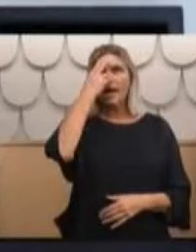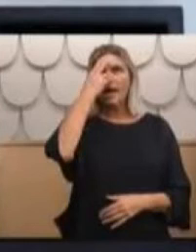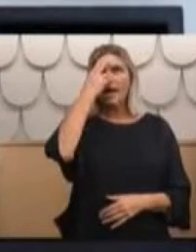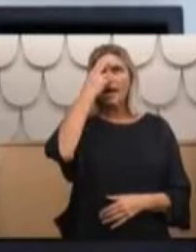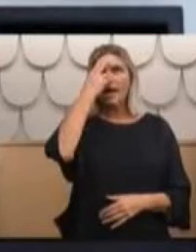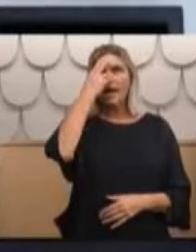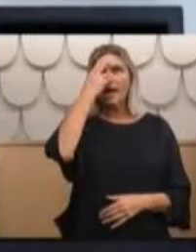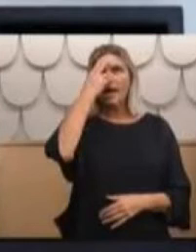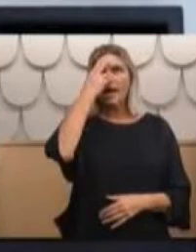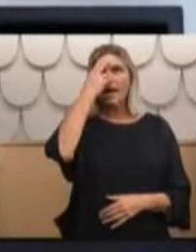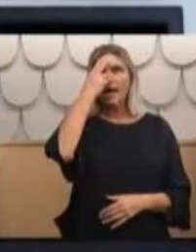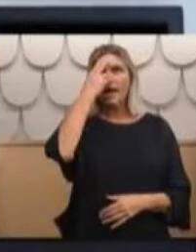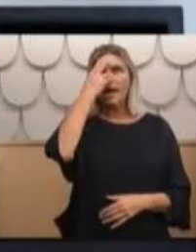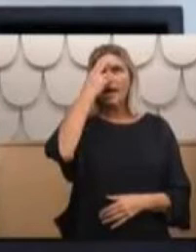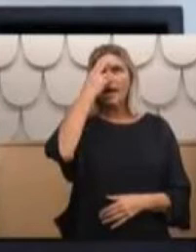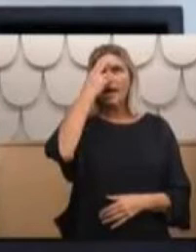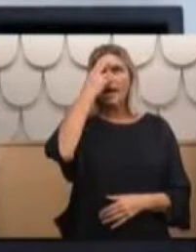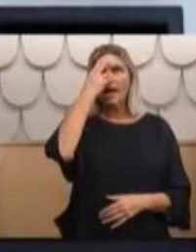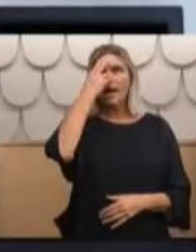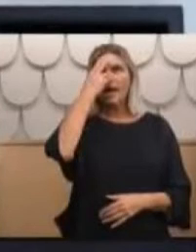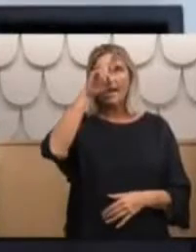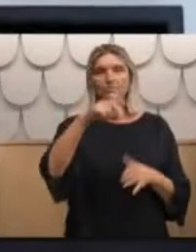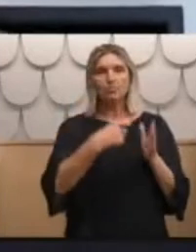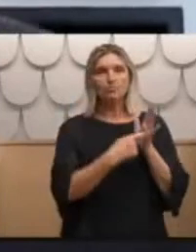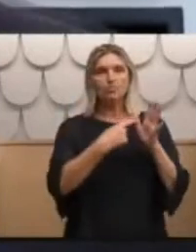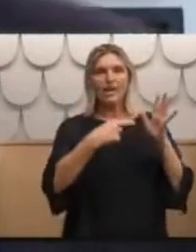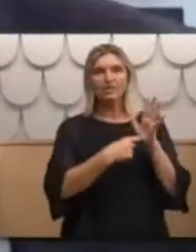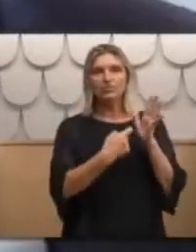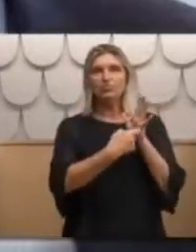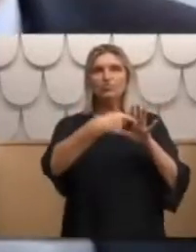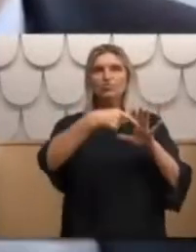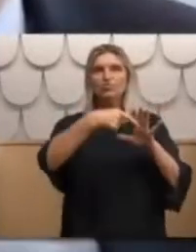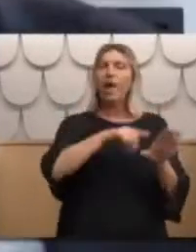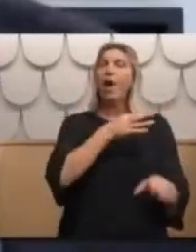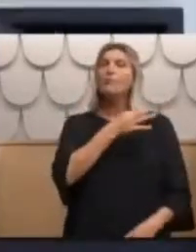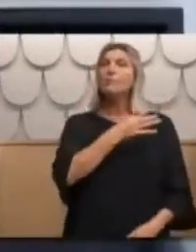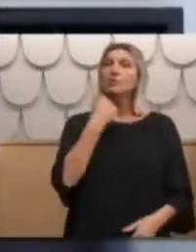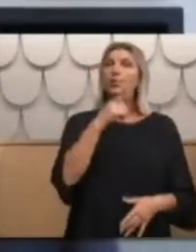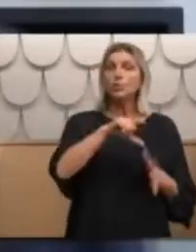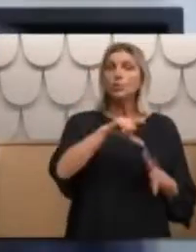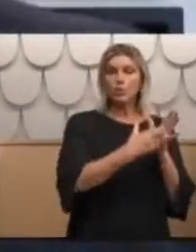very good opening. But we'll continue. I appear for Dr. Selwyn Leeks.